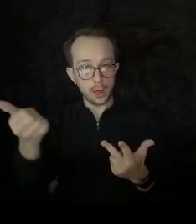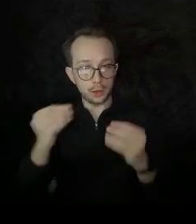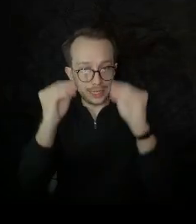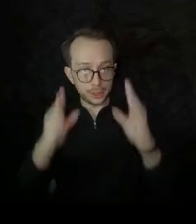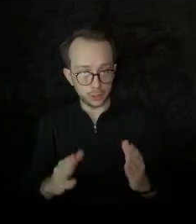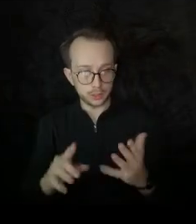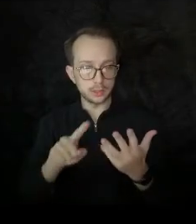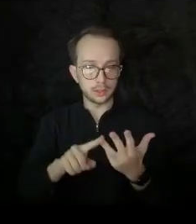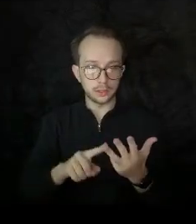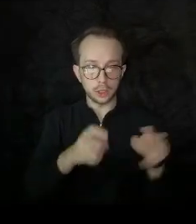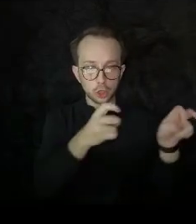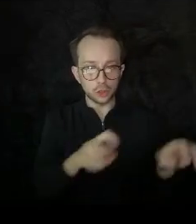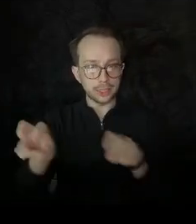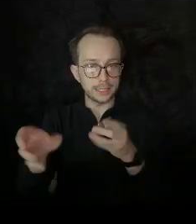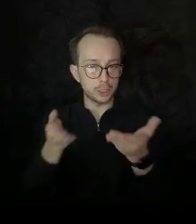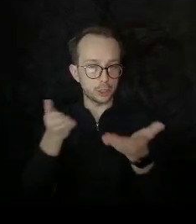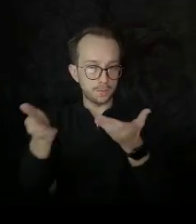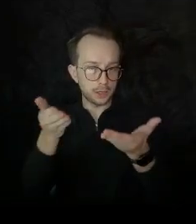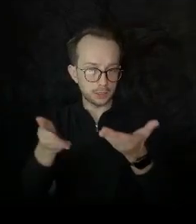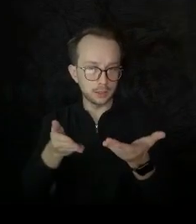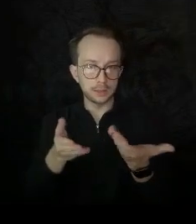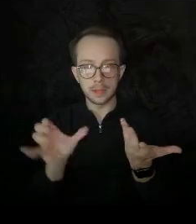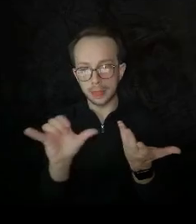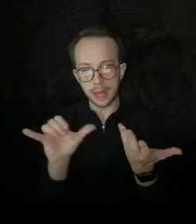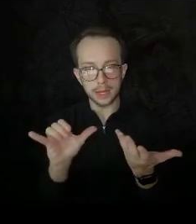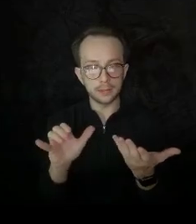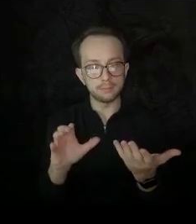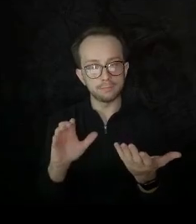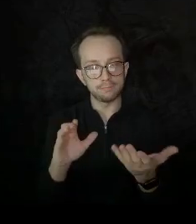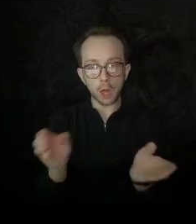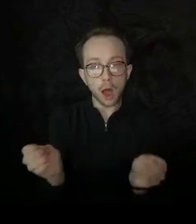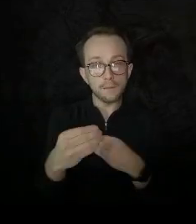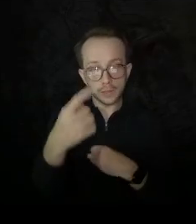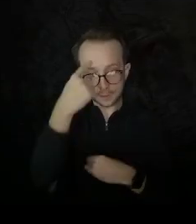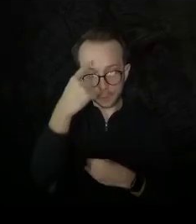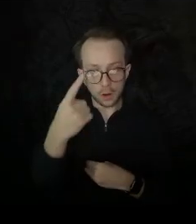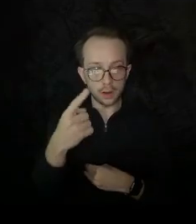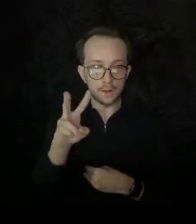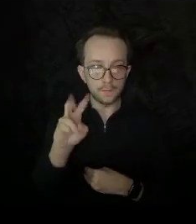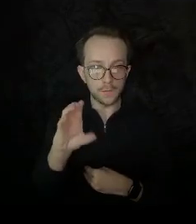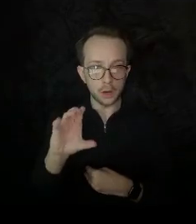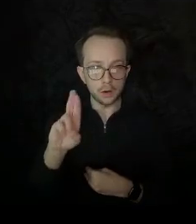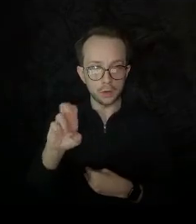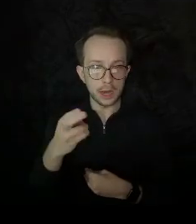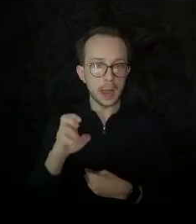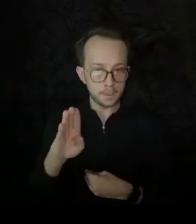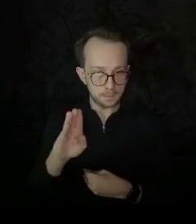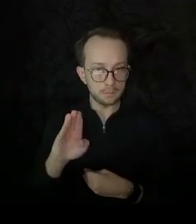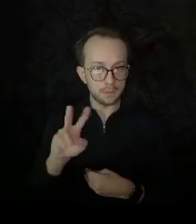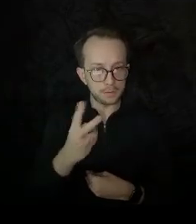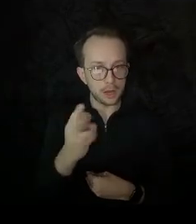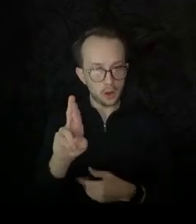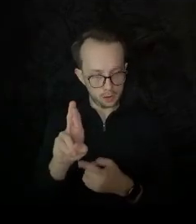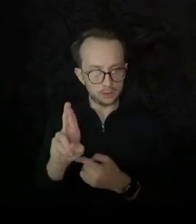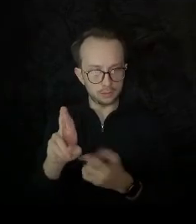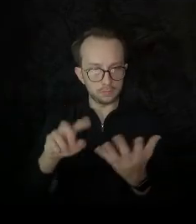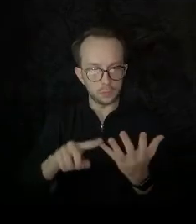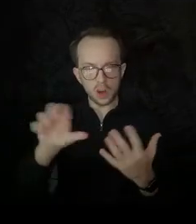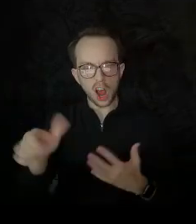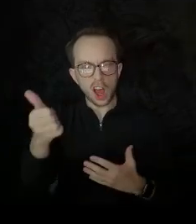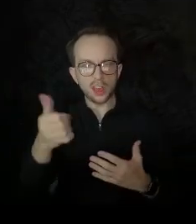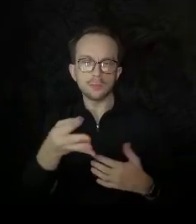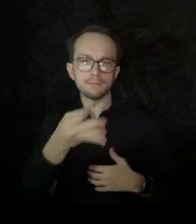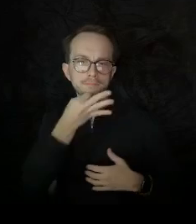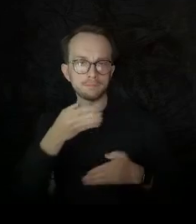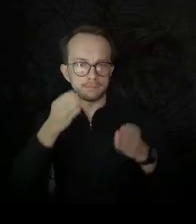transition service providers like the Office for Vocational Rehabilitation, or other experts if a child has a